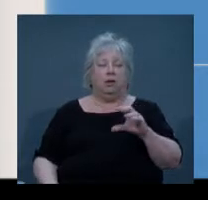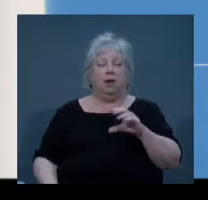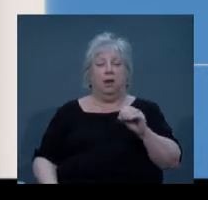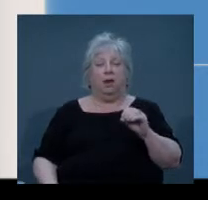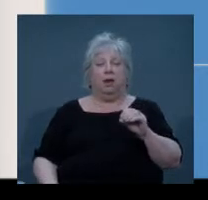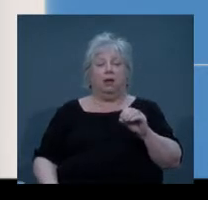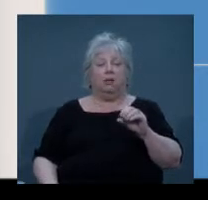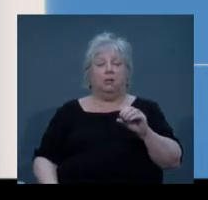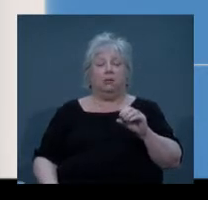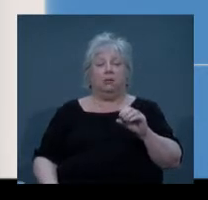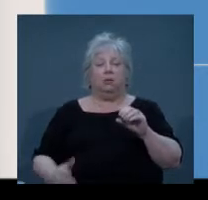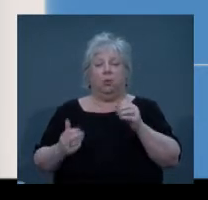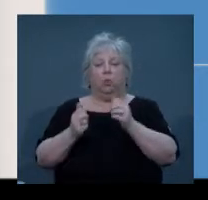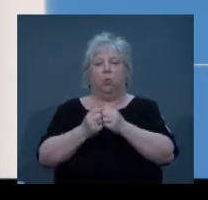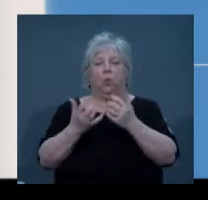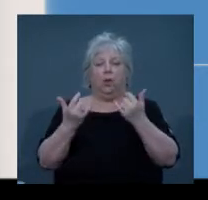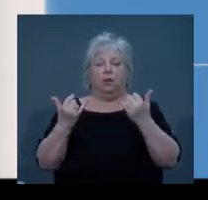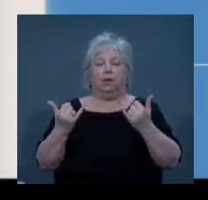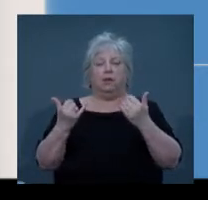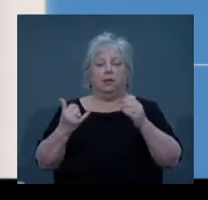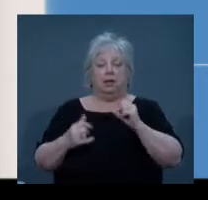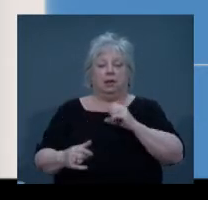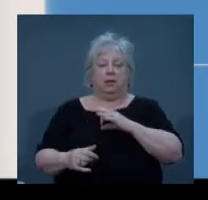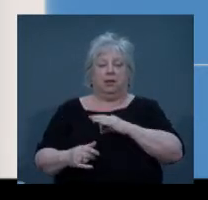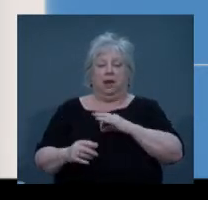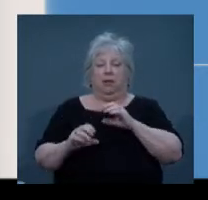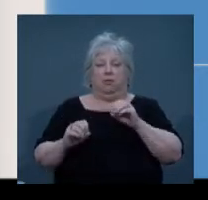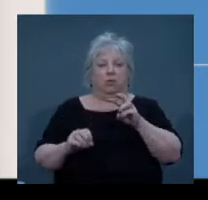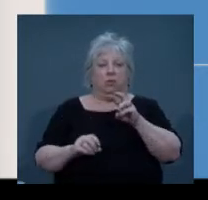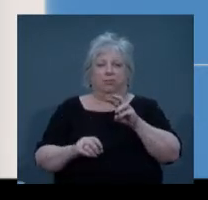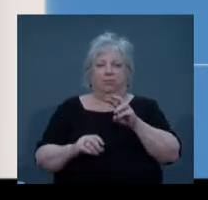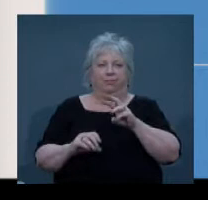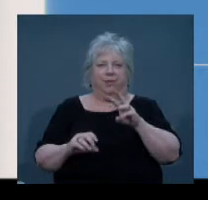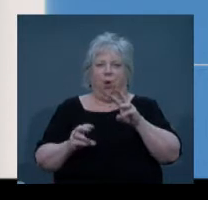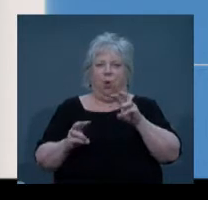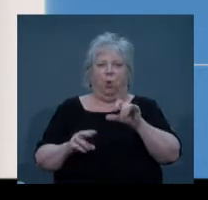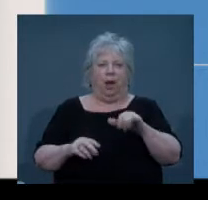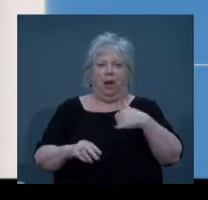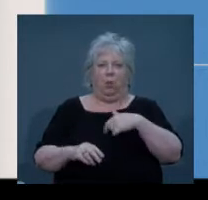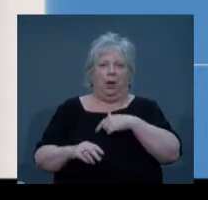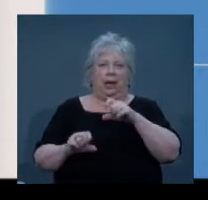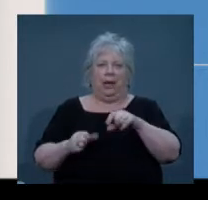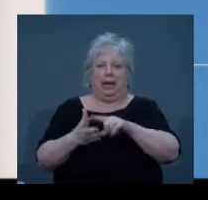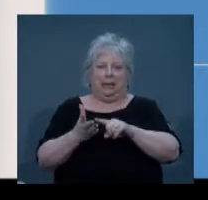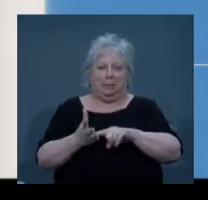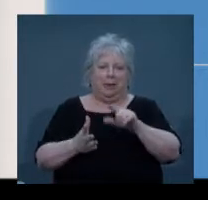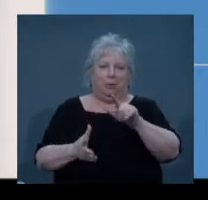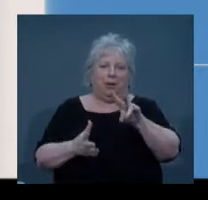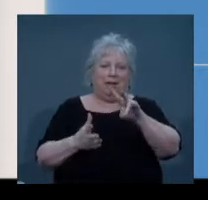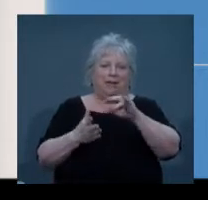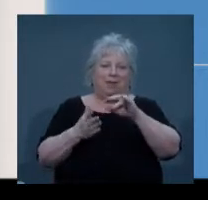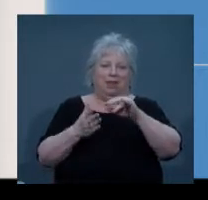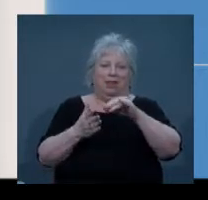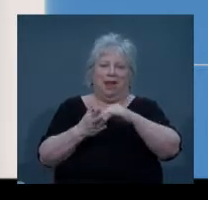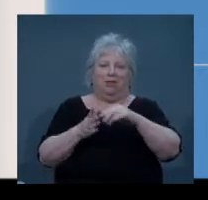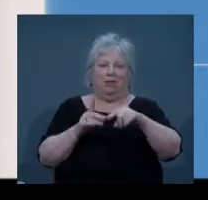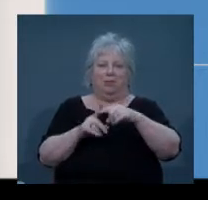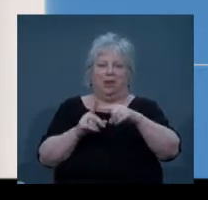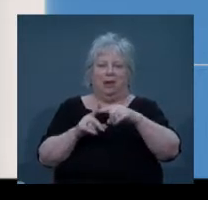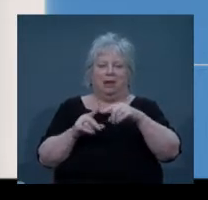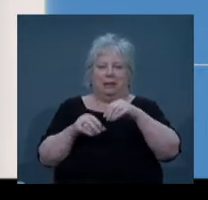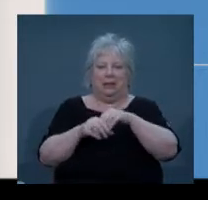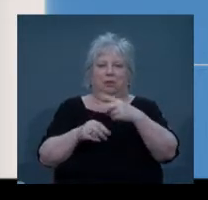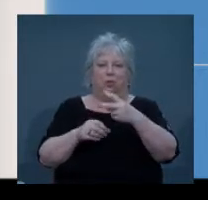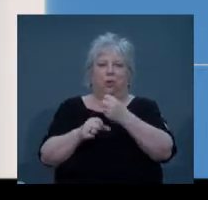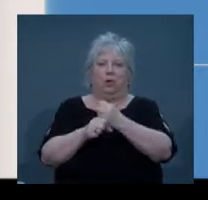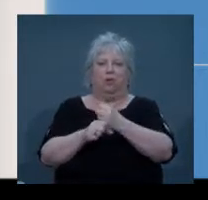way with our existing staff we can do 27,000 plus in a 2-year period. So this is to